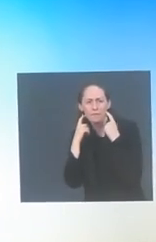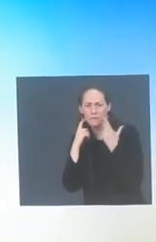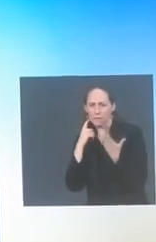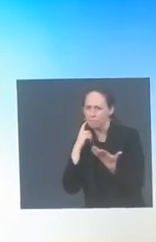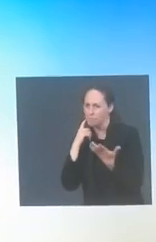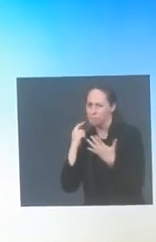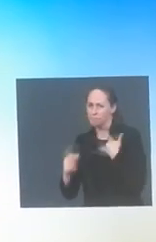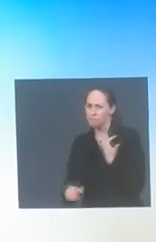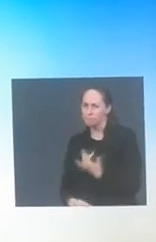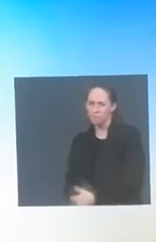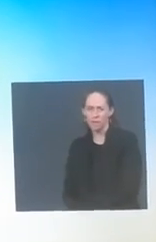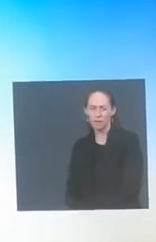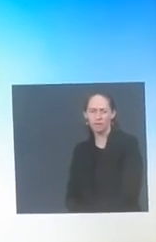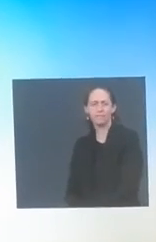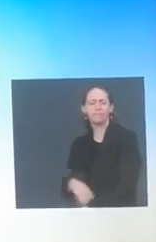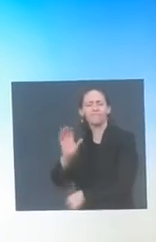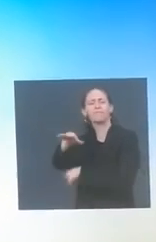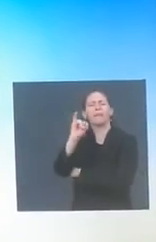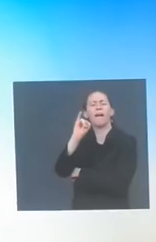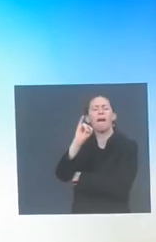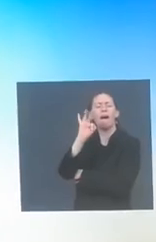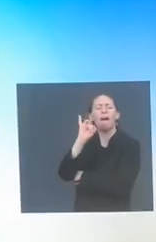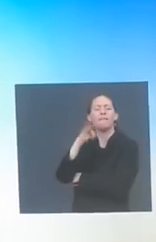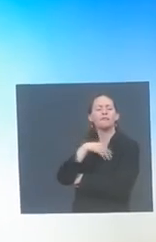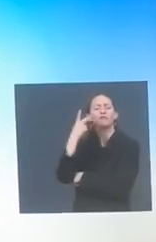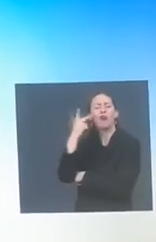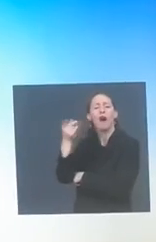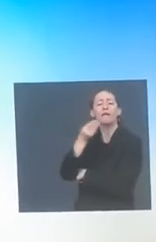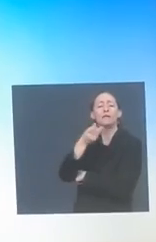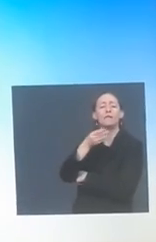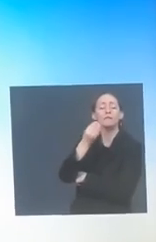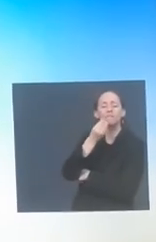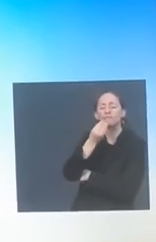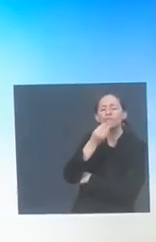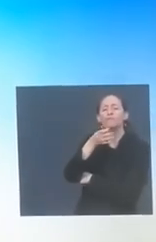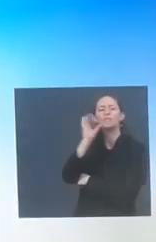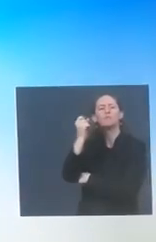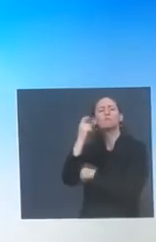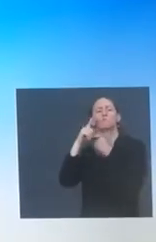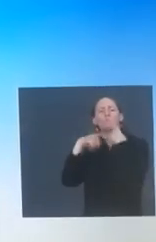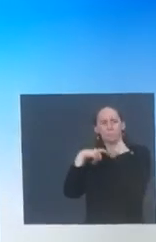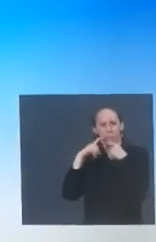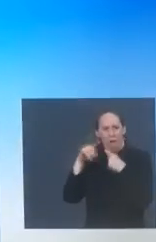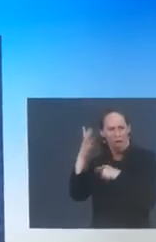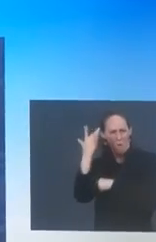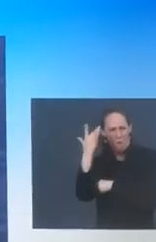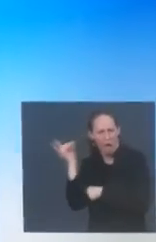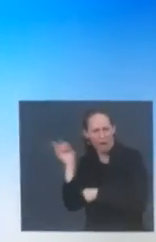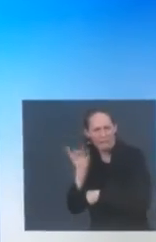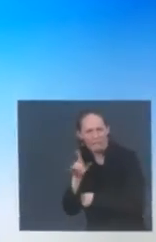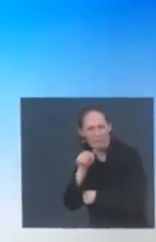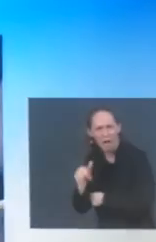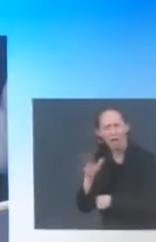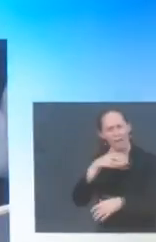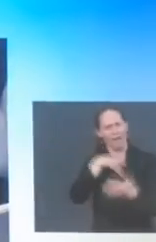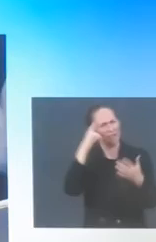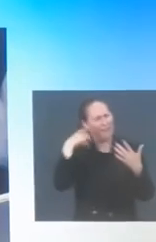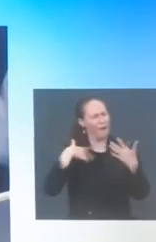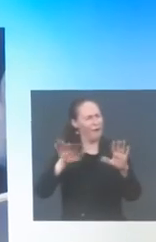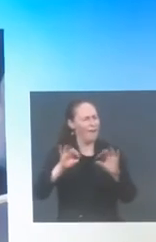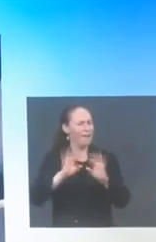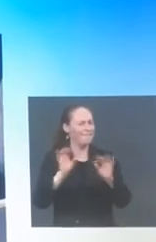or people who are actively eating or drinking. So I'm just curious why the president was doing this. I think I just addressed it here. Okay. No, you didn't. Why did the